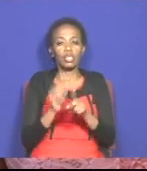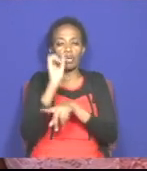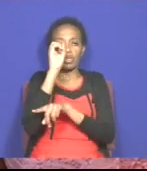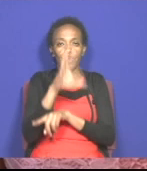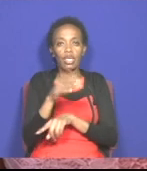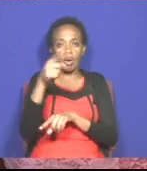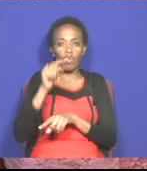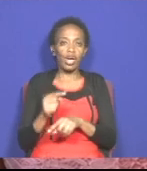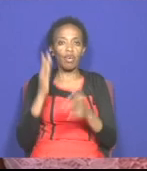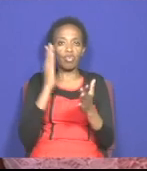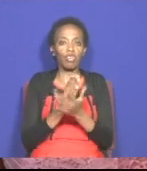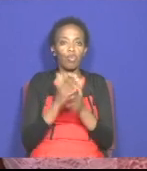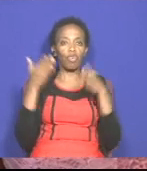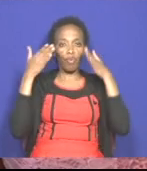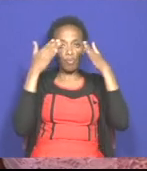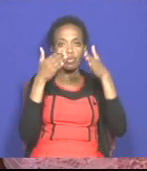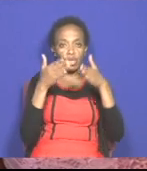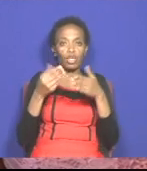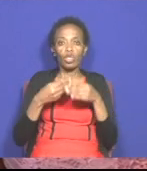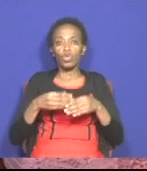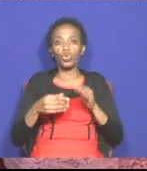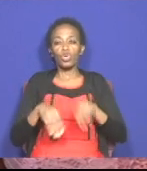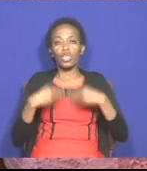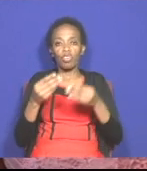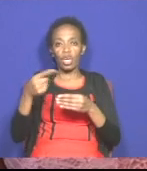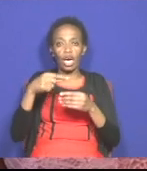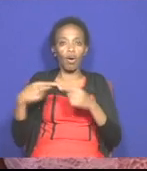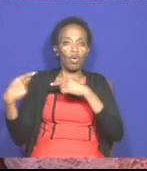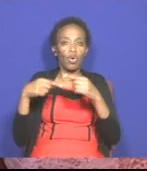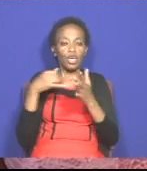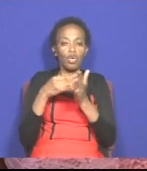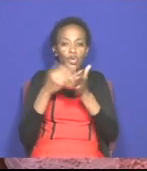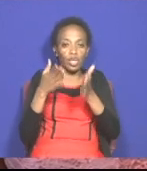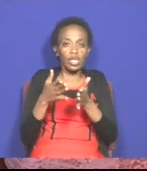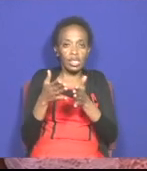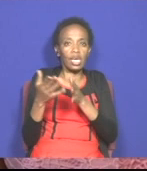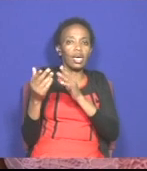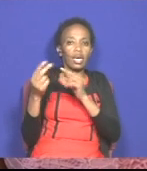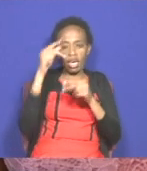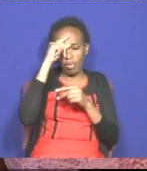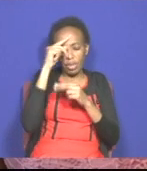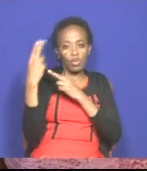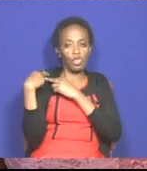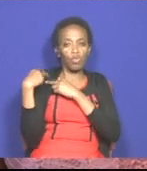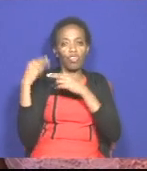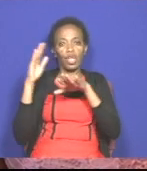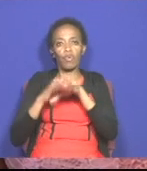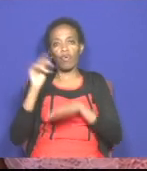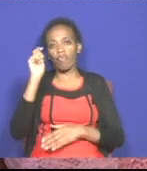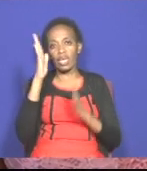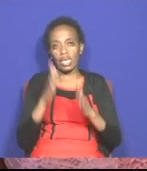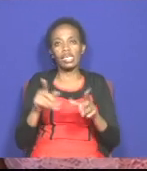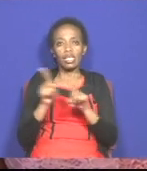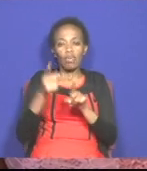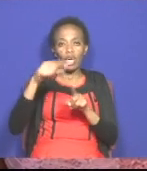we affirm our commitment to discharging our role, including holding this regime to account for the good of Kenyans, as